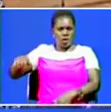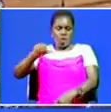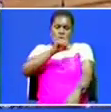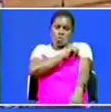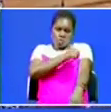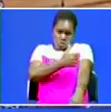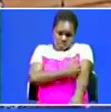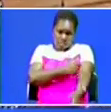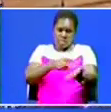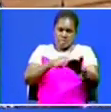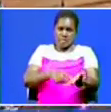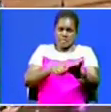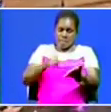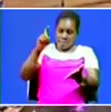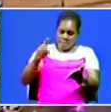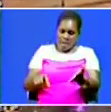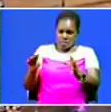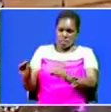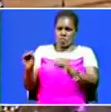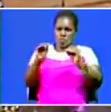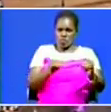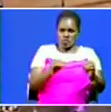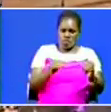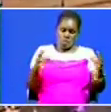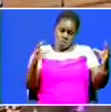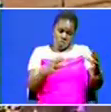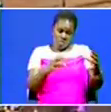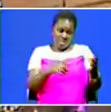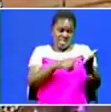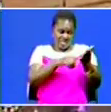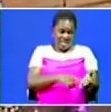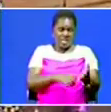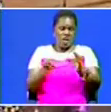authorities insist they must vacate. Yet the residents insist